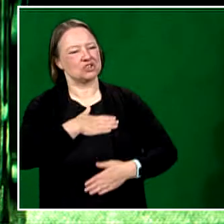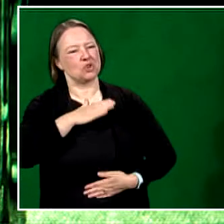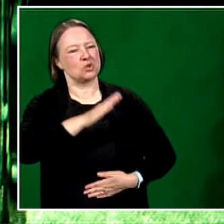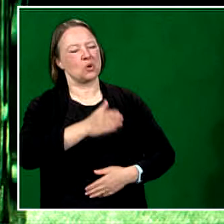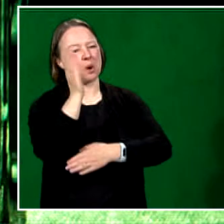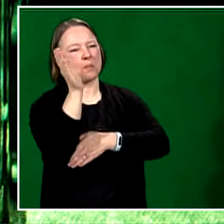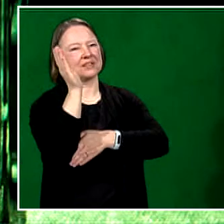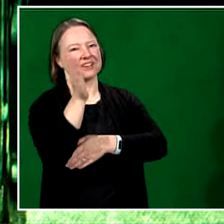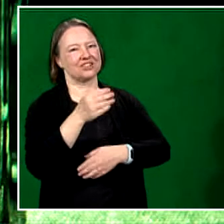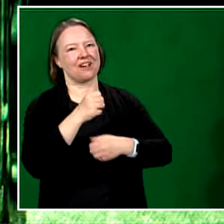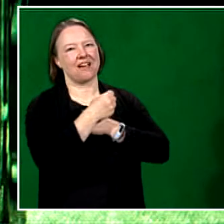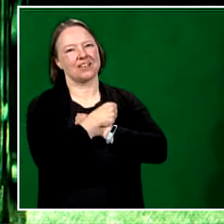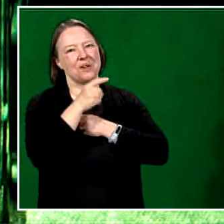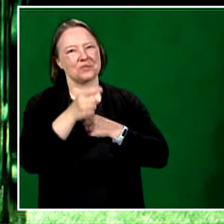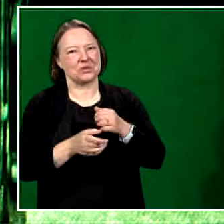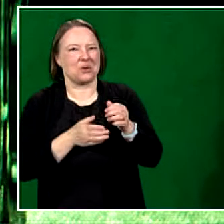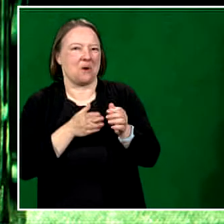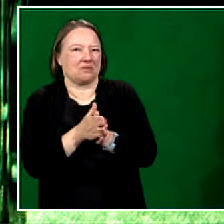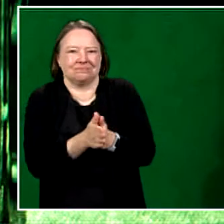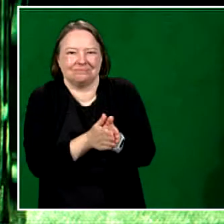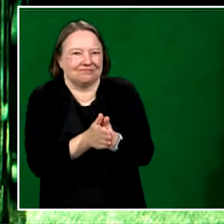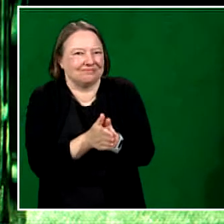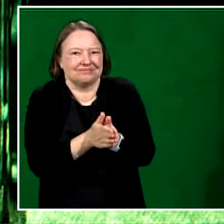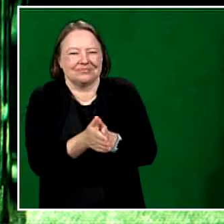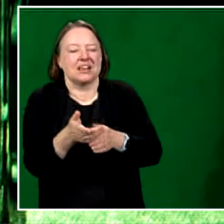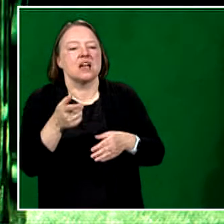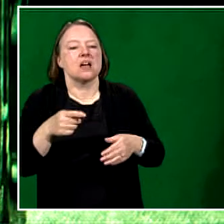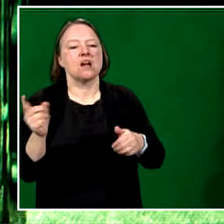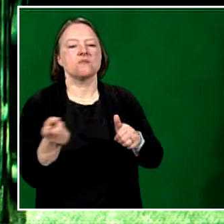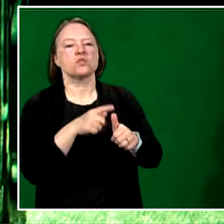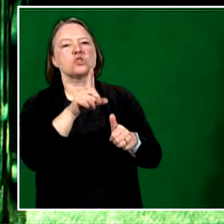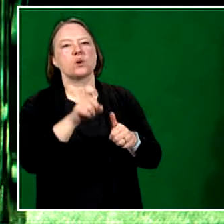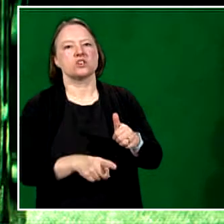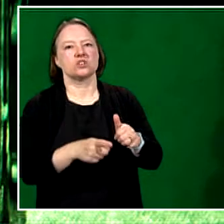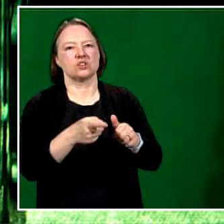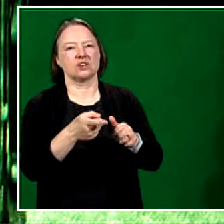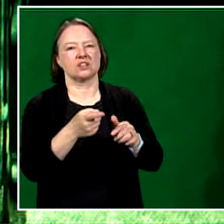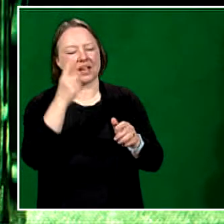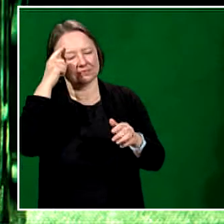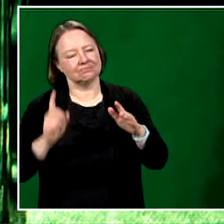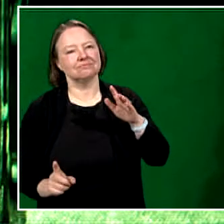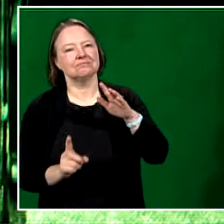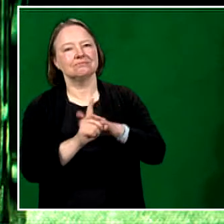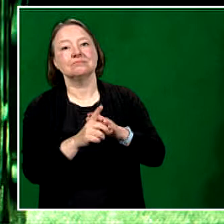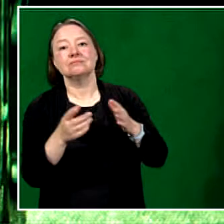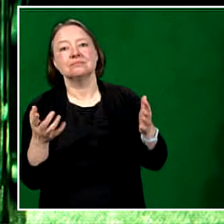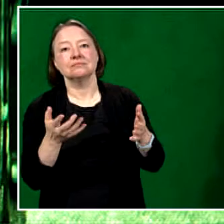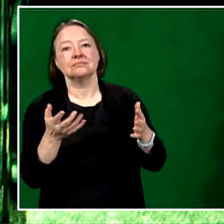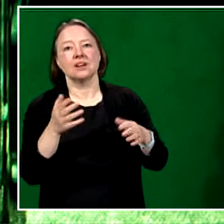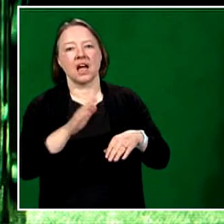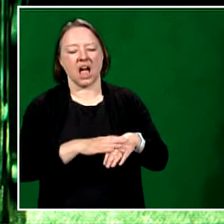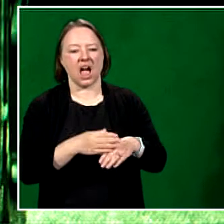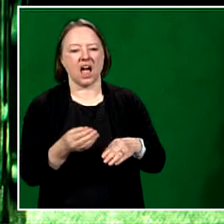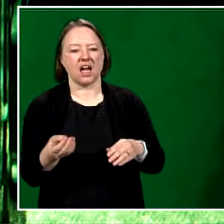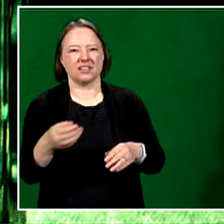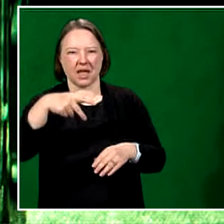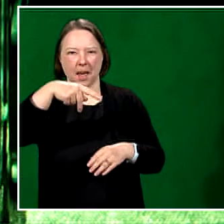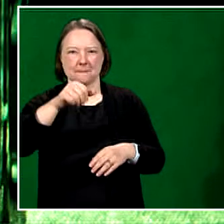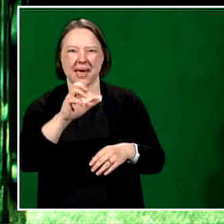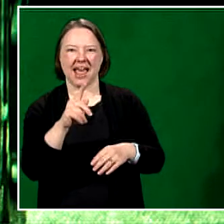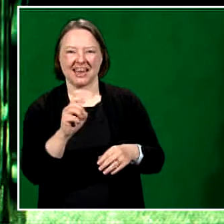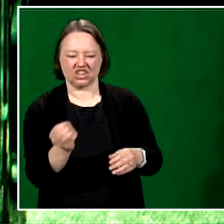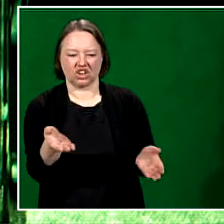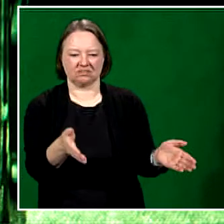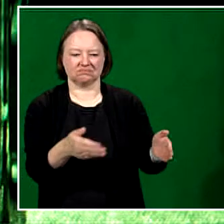and love the ambition that you've got as well. The first question really that sprung to my mind was on the packaging. Why have you